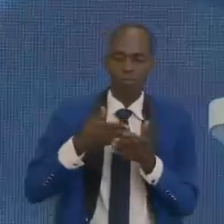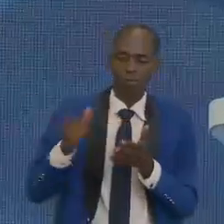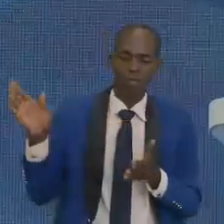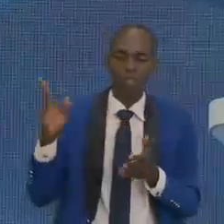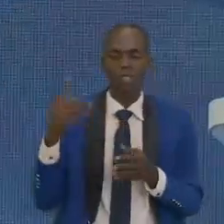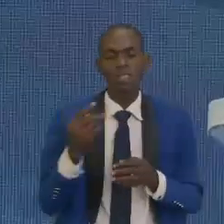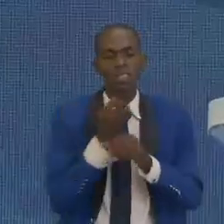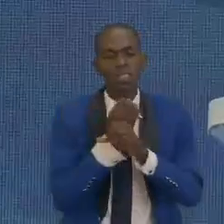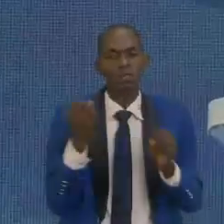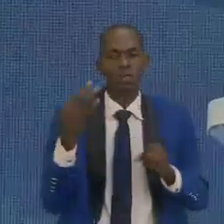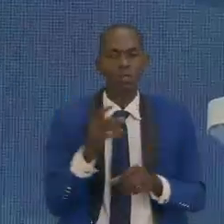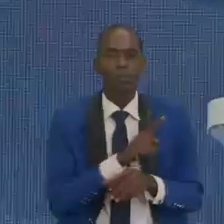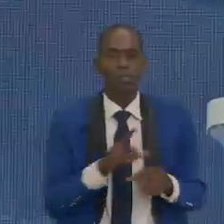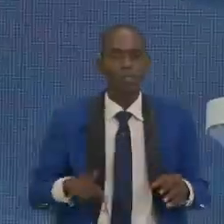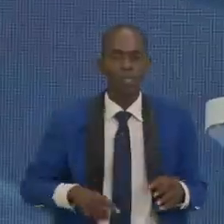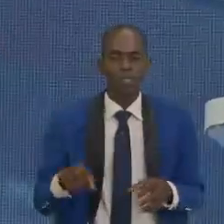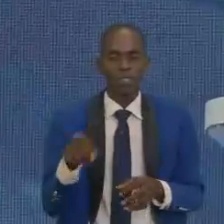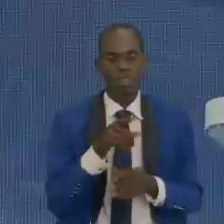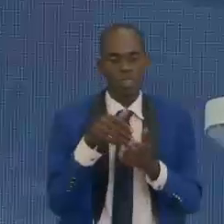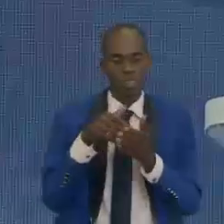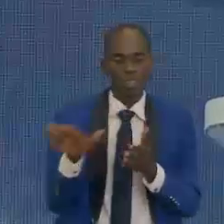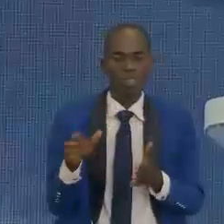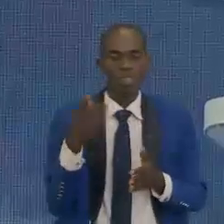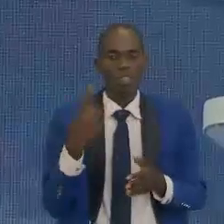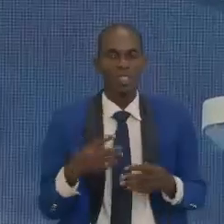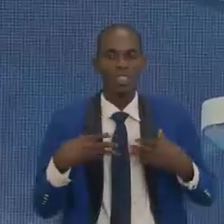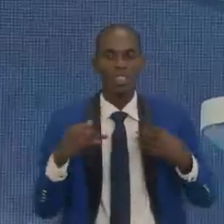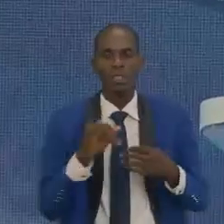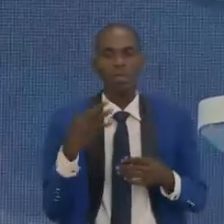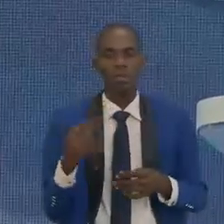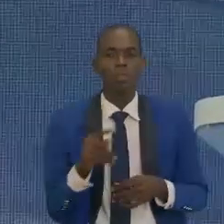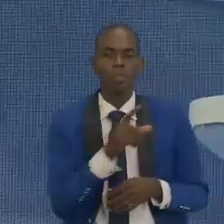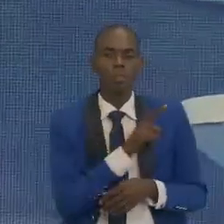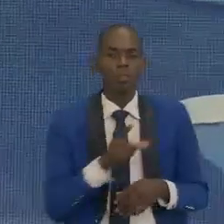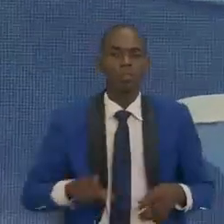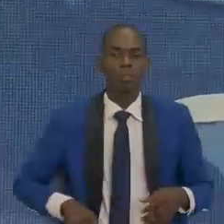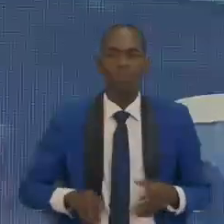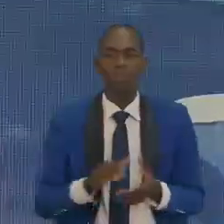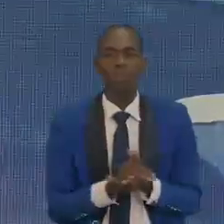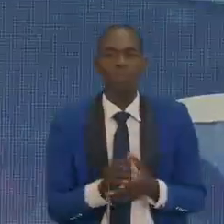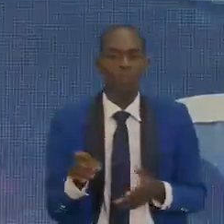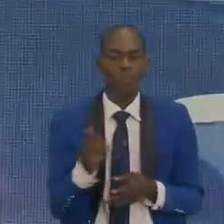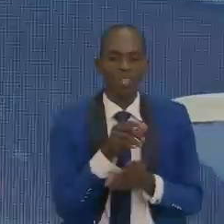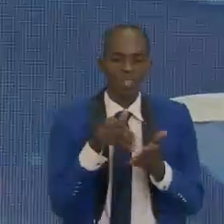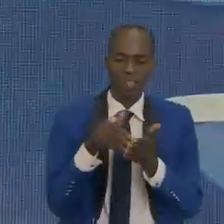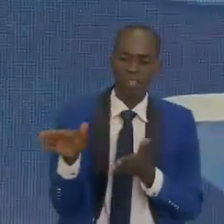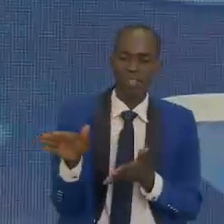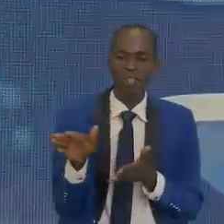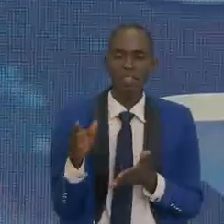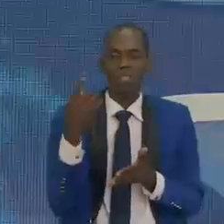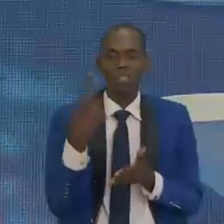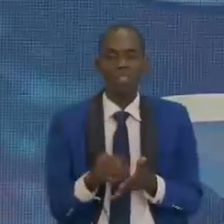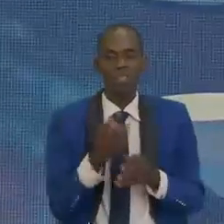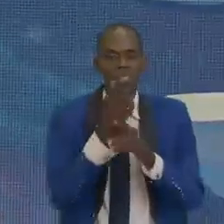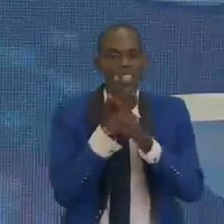They reject the healing of the Lord. they reject the